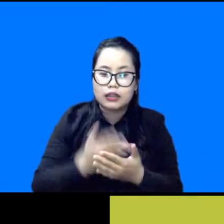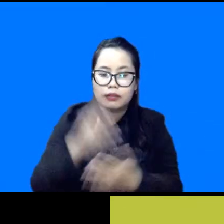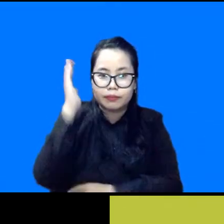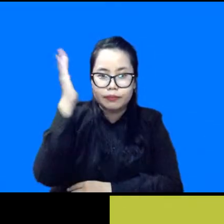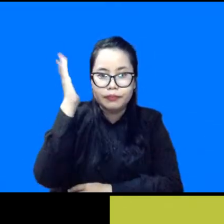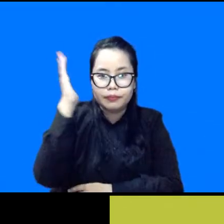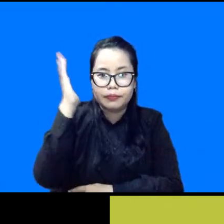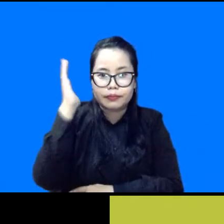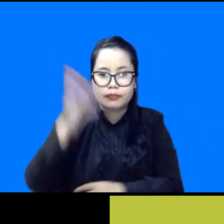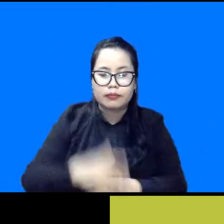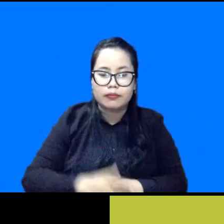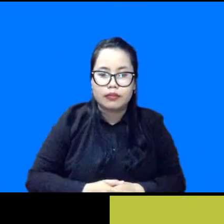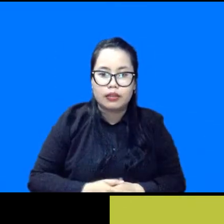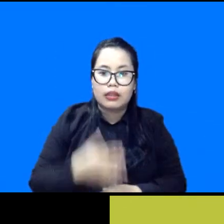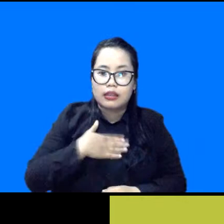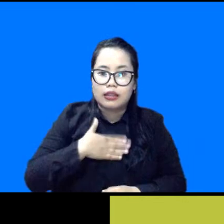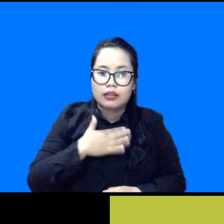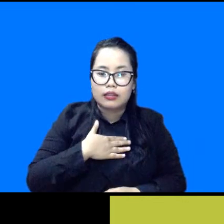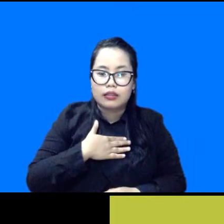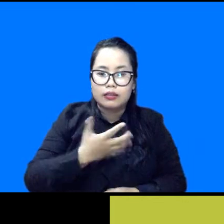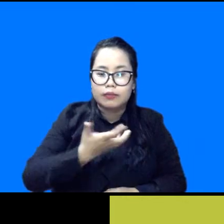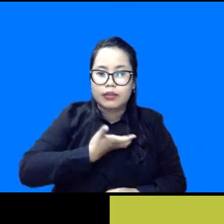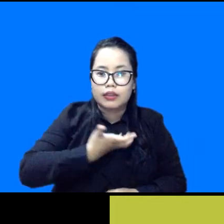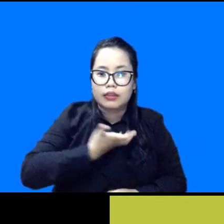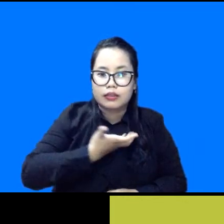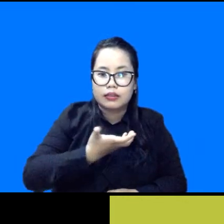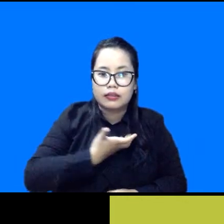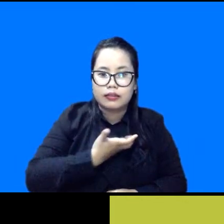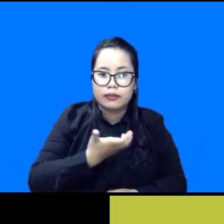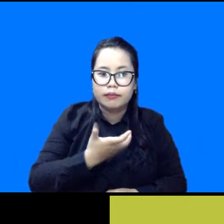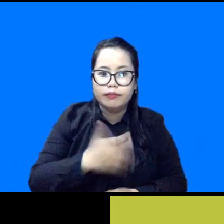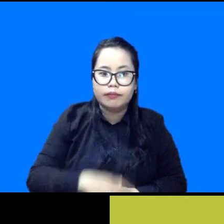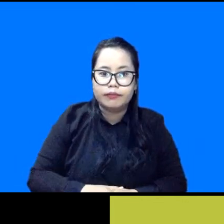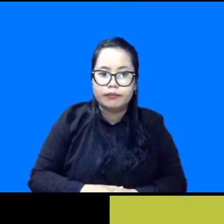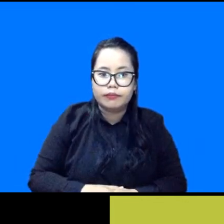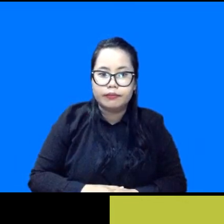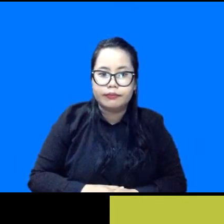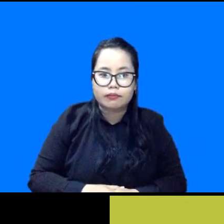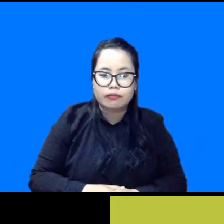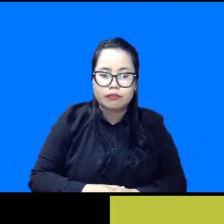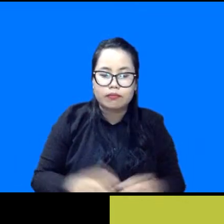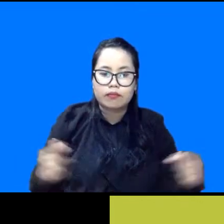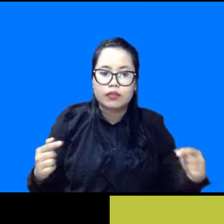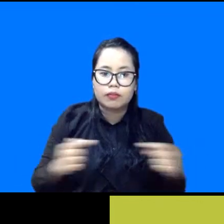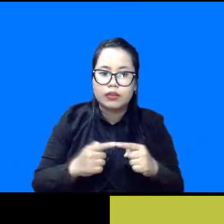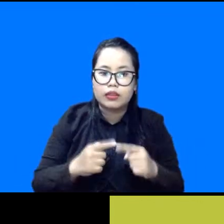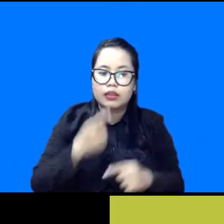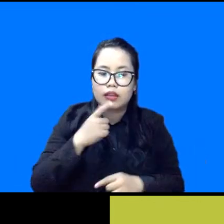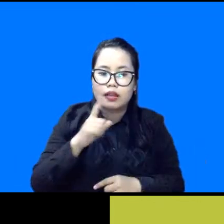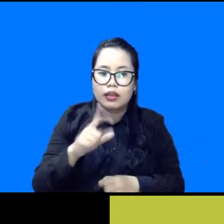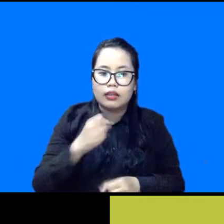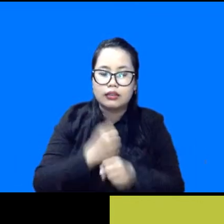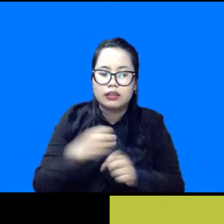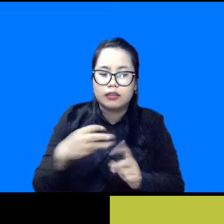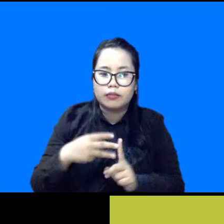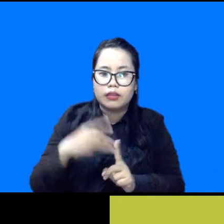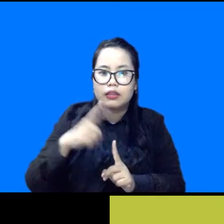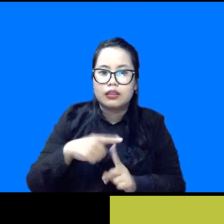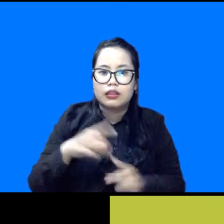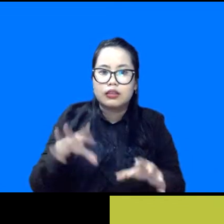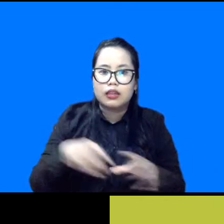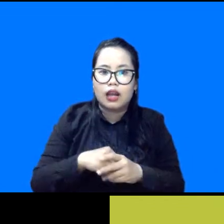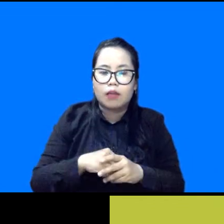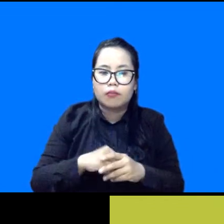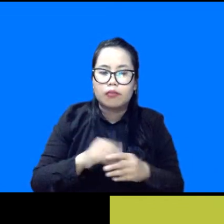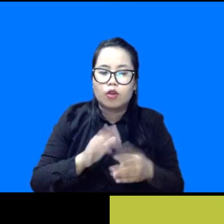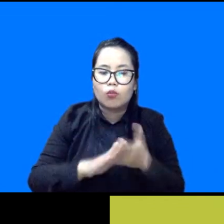on LGBTIQ individuals and networks can be involved in the energy transition process, considering the